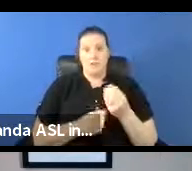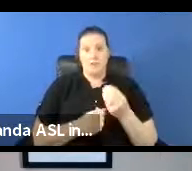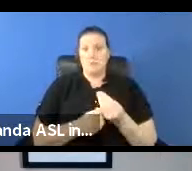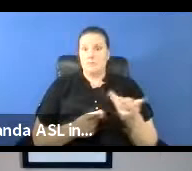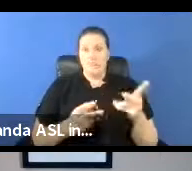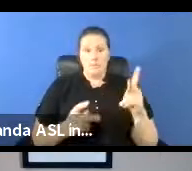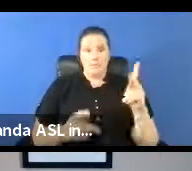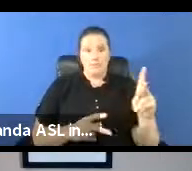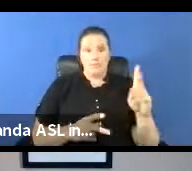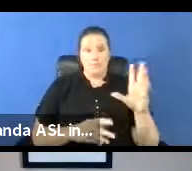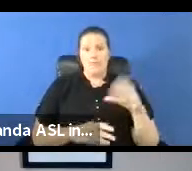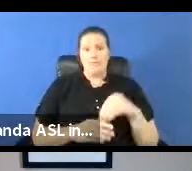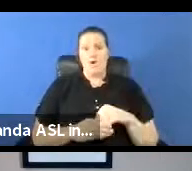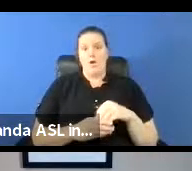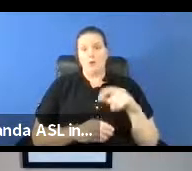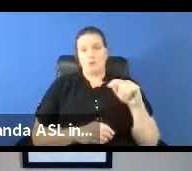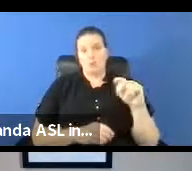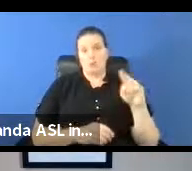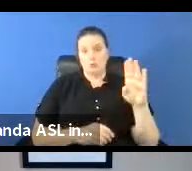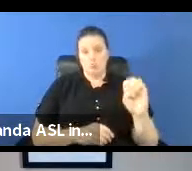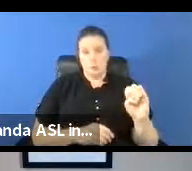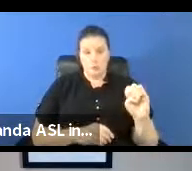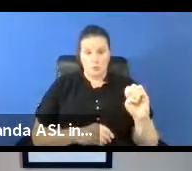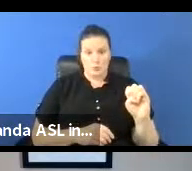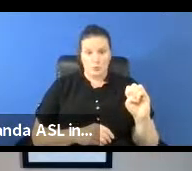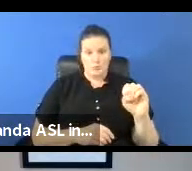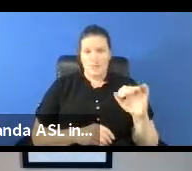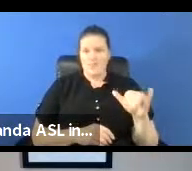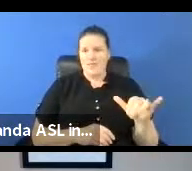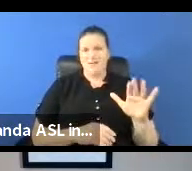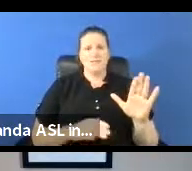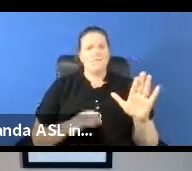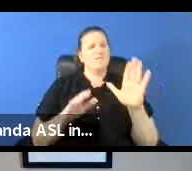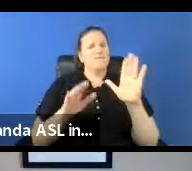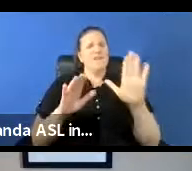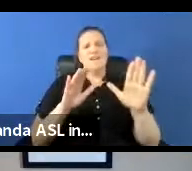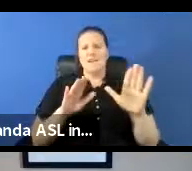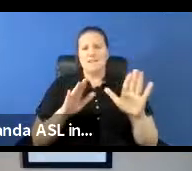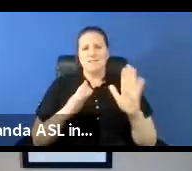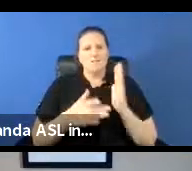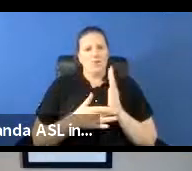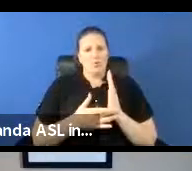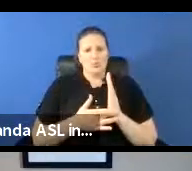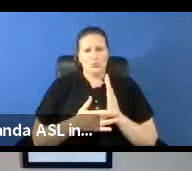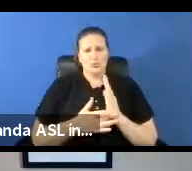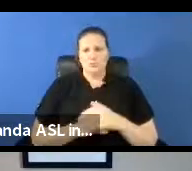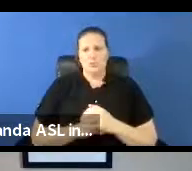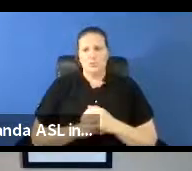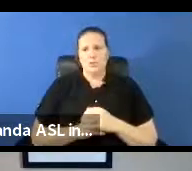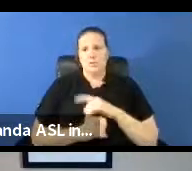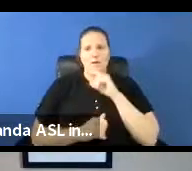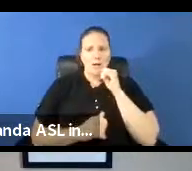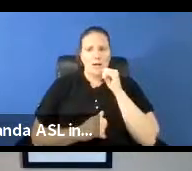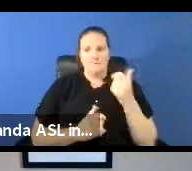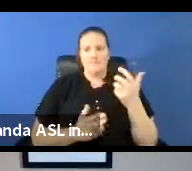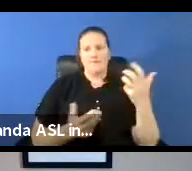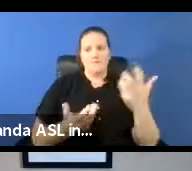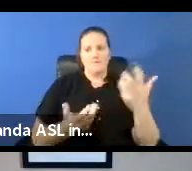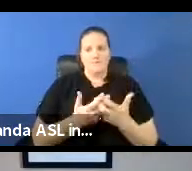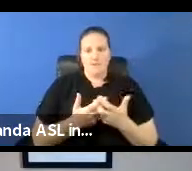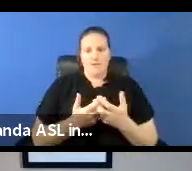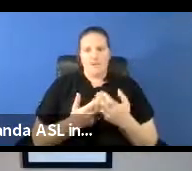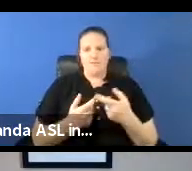folks regarding this. It's fantastic technology, but it just does not fit given the